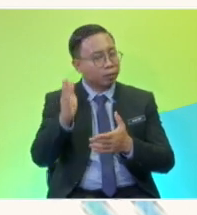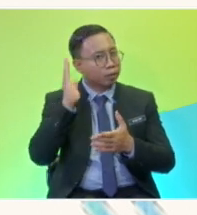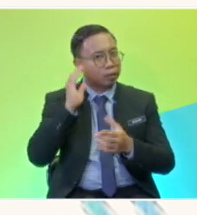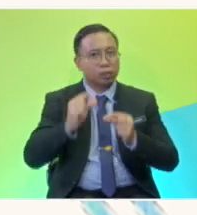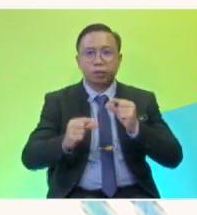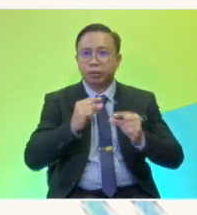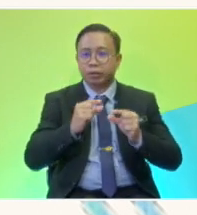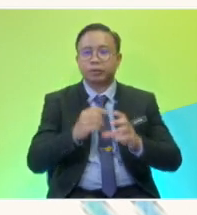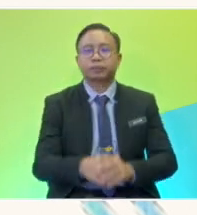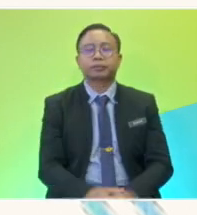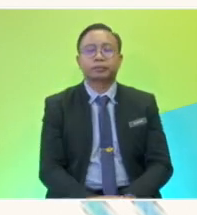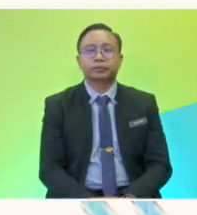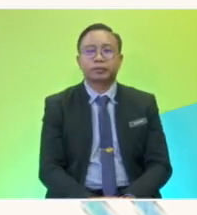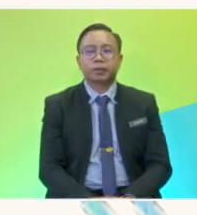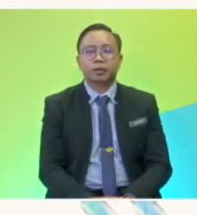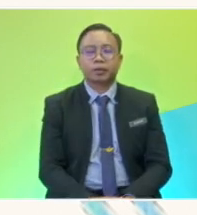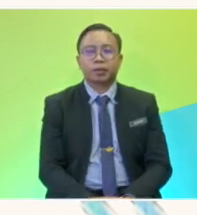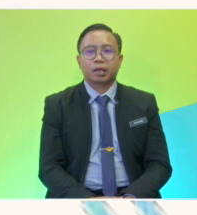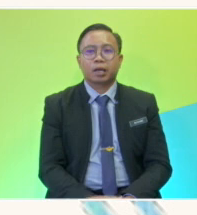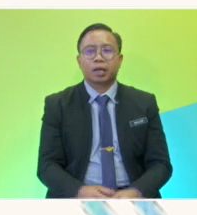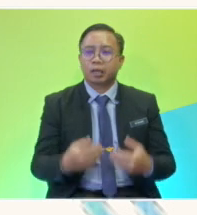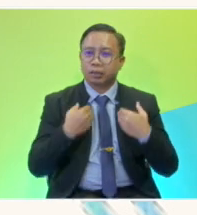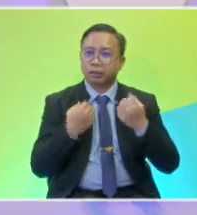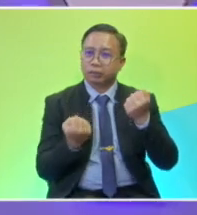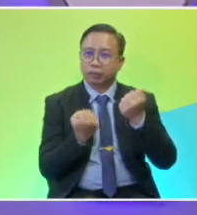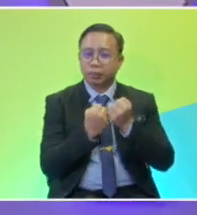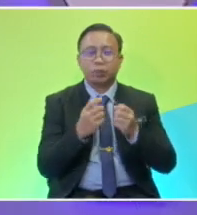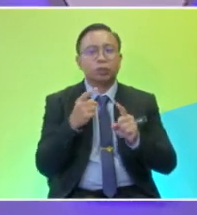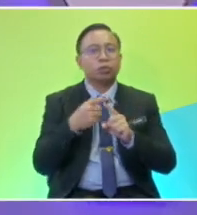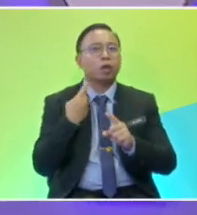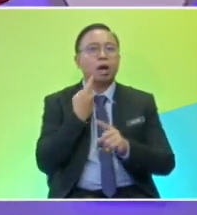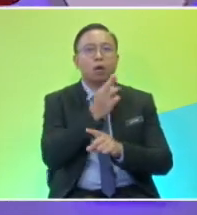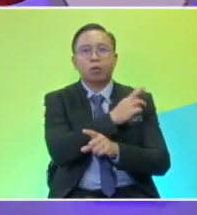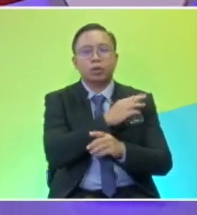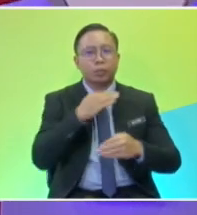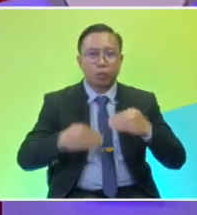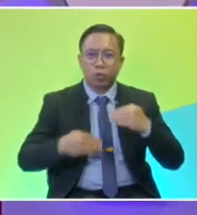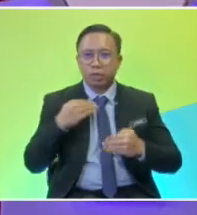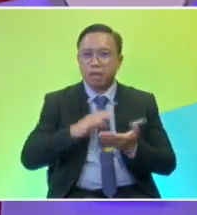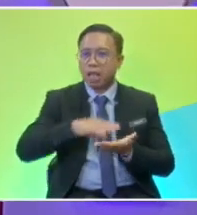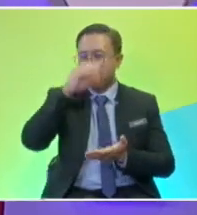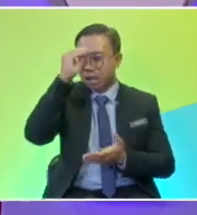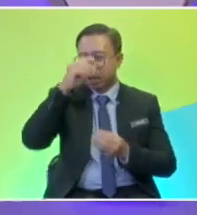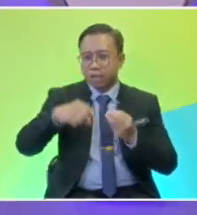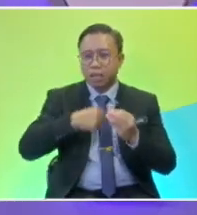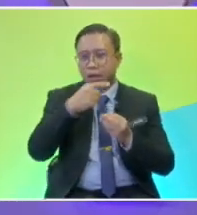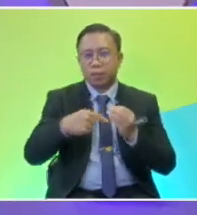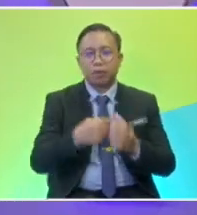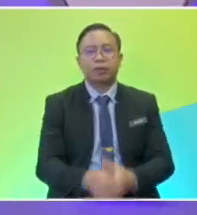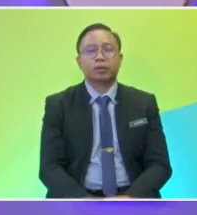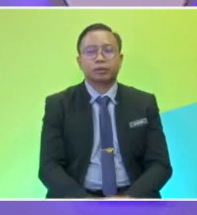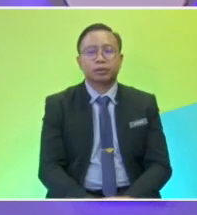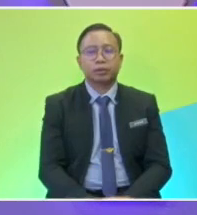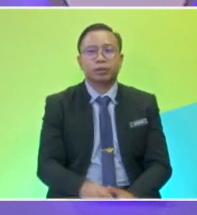of the backbone. Right. Okay? So it really helps support to our body. Alright, next we are going to learn about